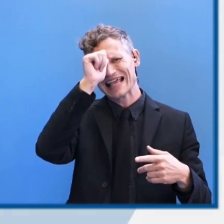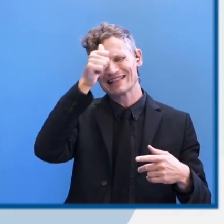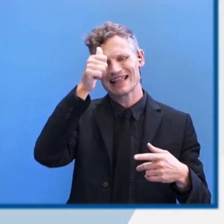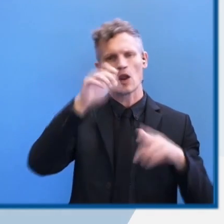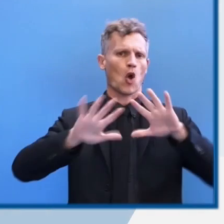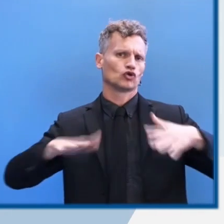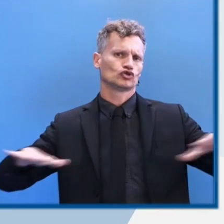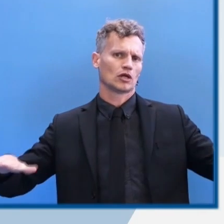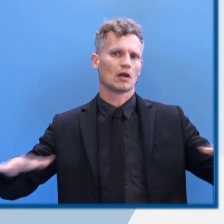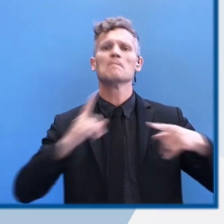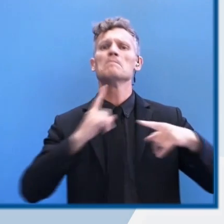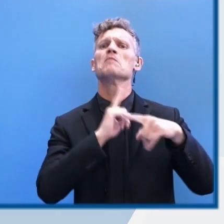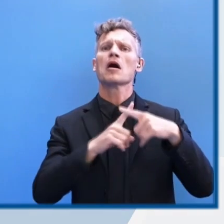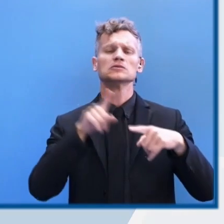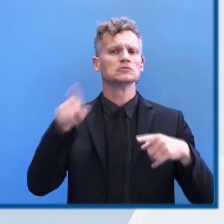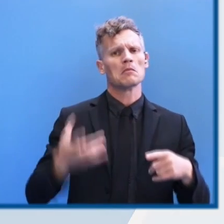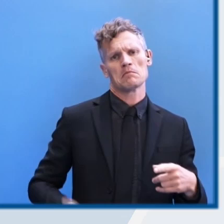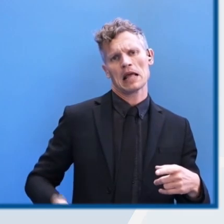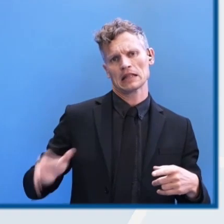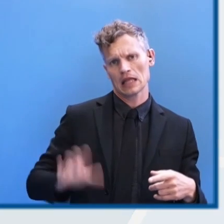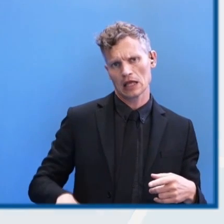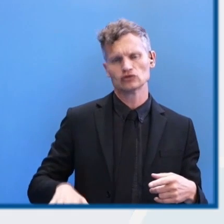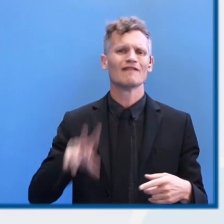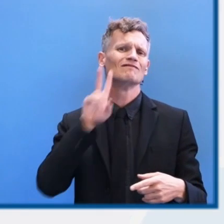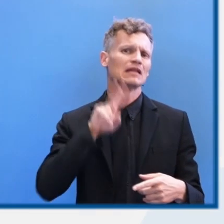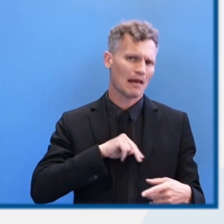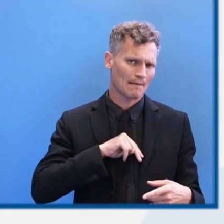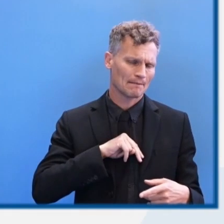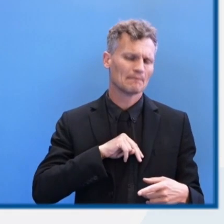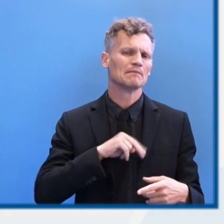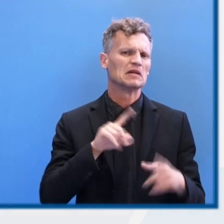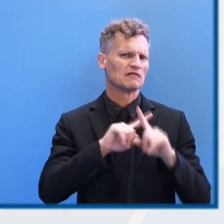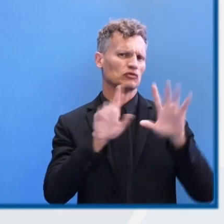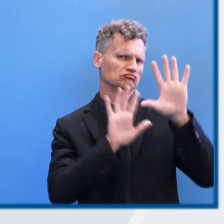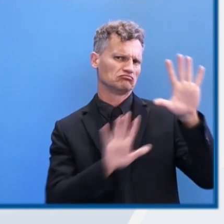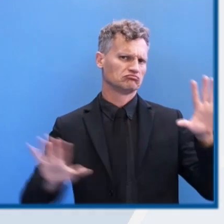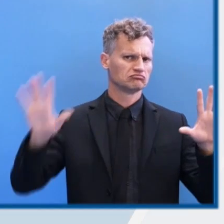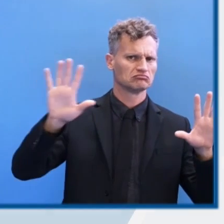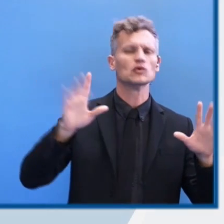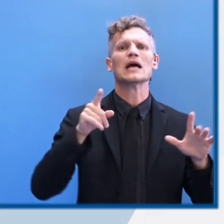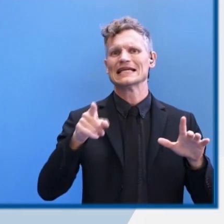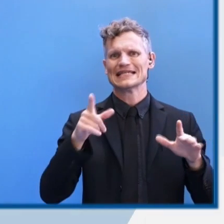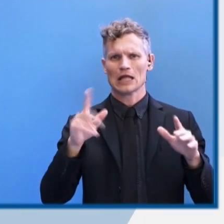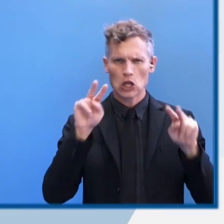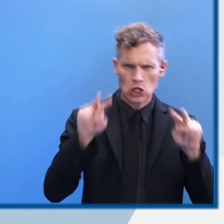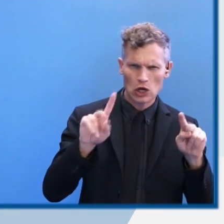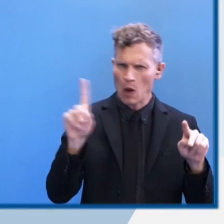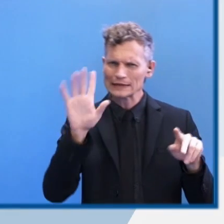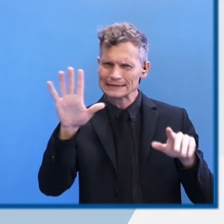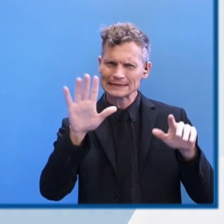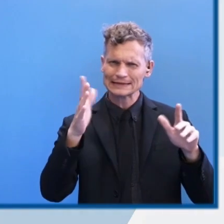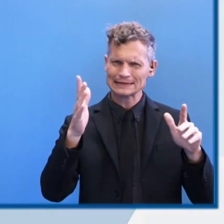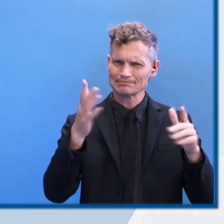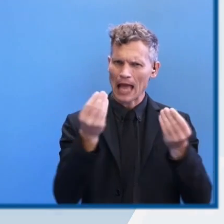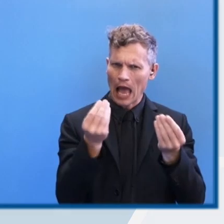and Vietnam, supporting risk assessments in urban areas and improving flood warning systems. He's connected